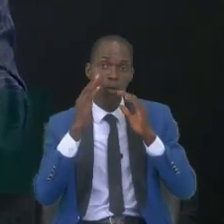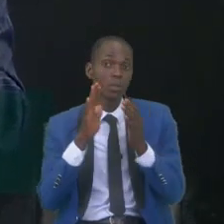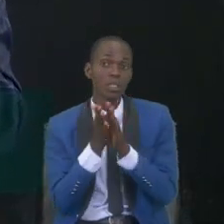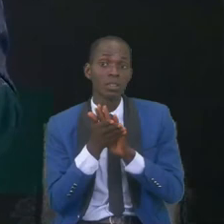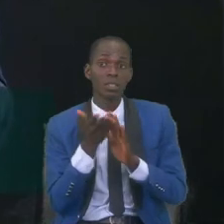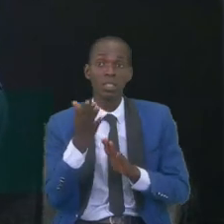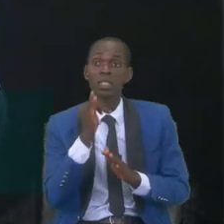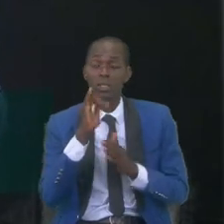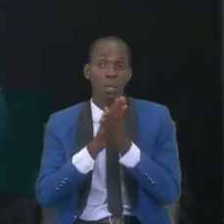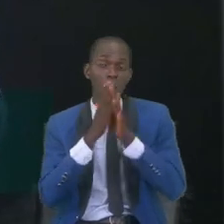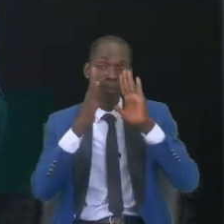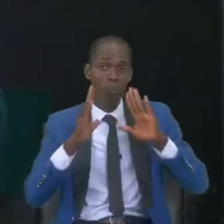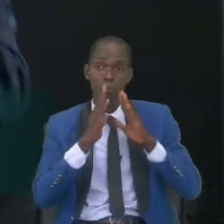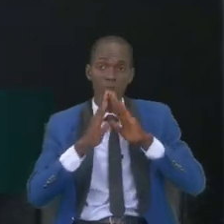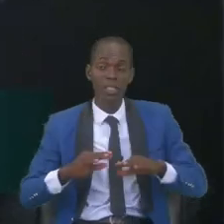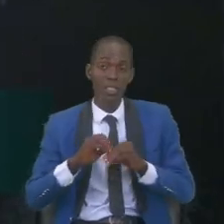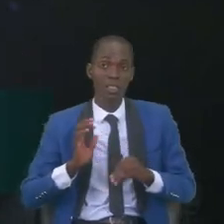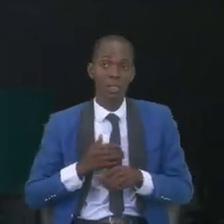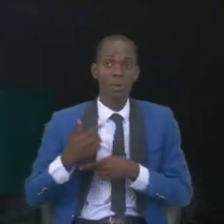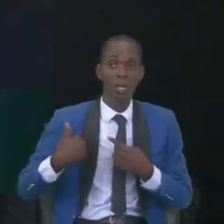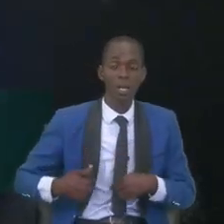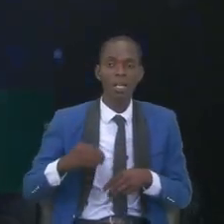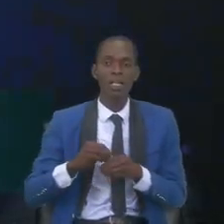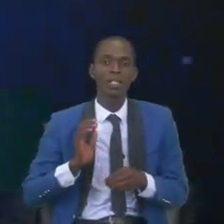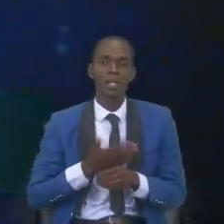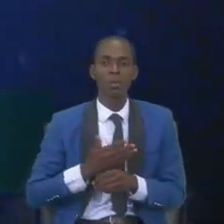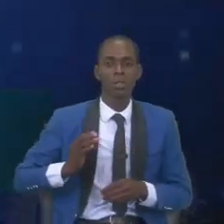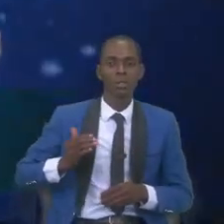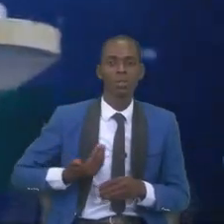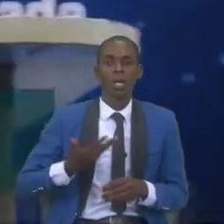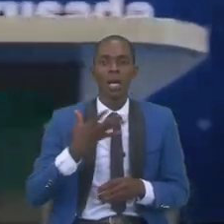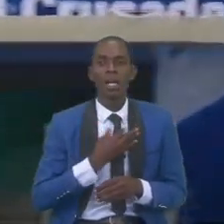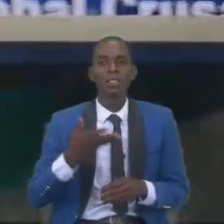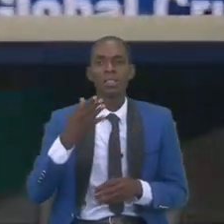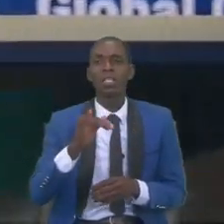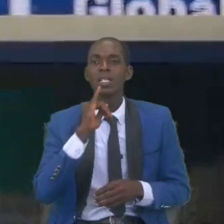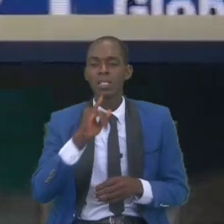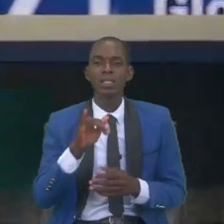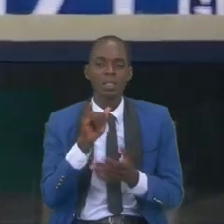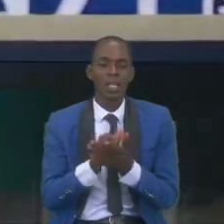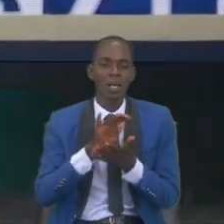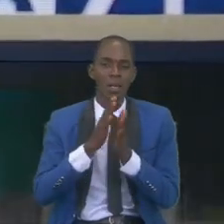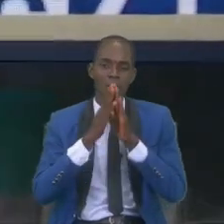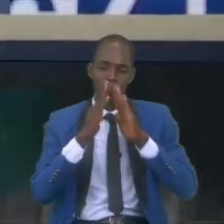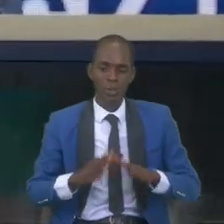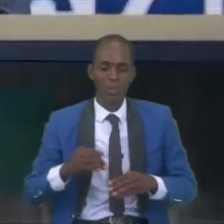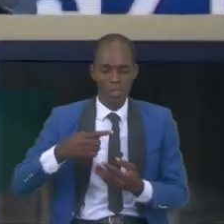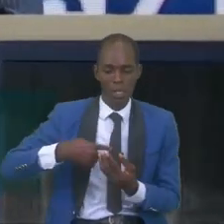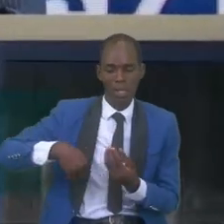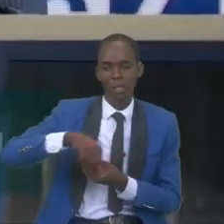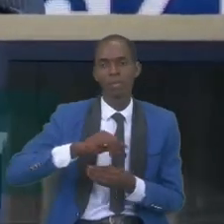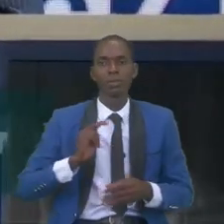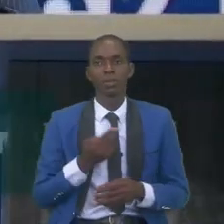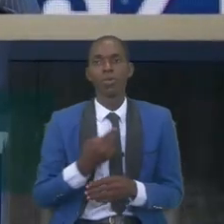soul, and peace of mind, and there is peace all around us. We feel restful. We